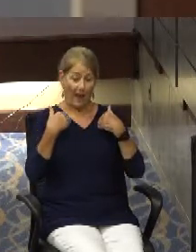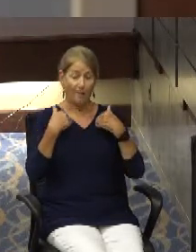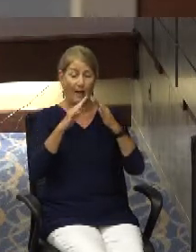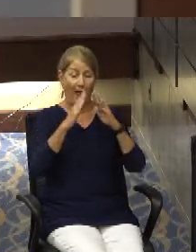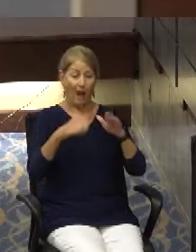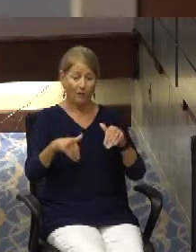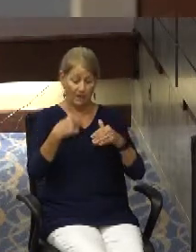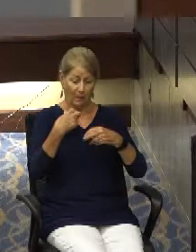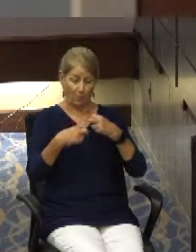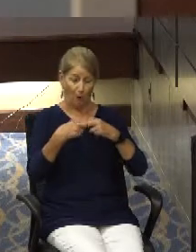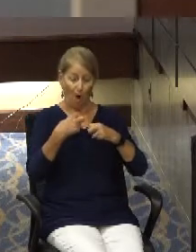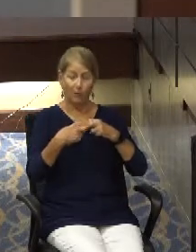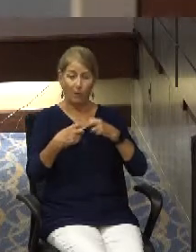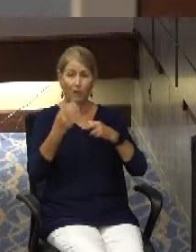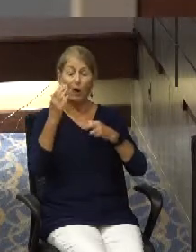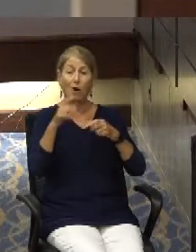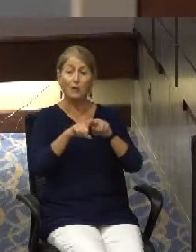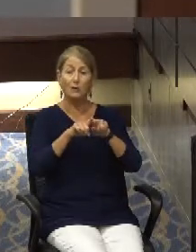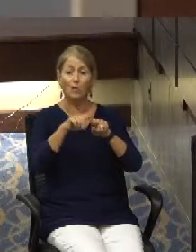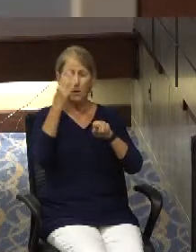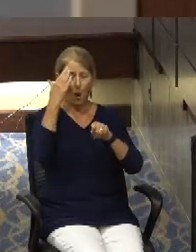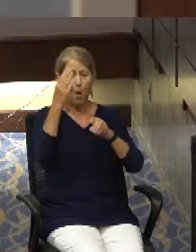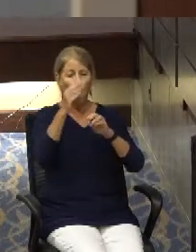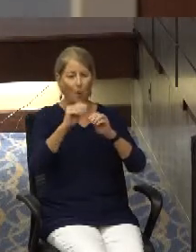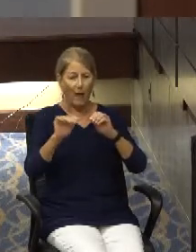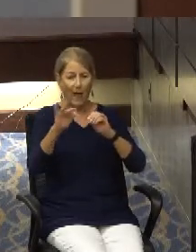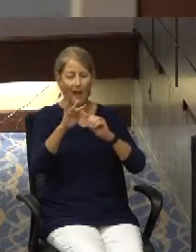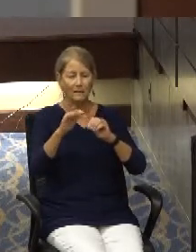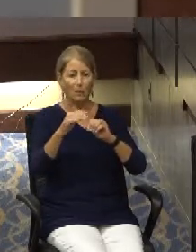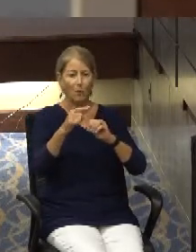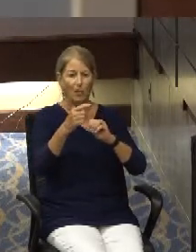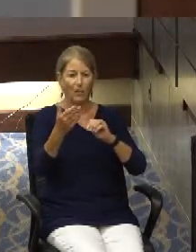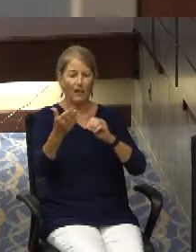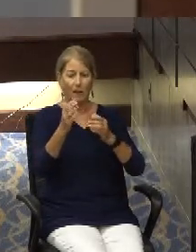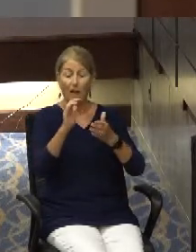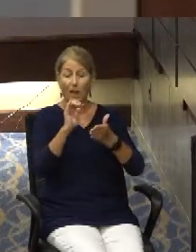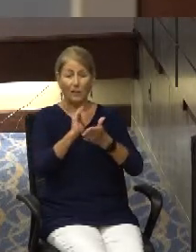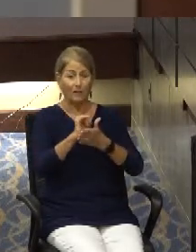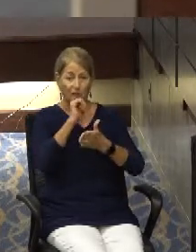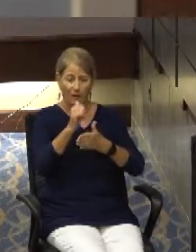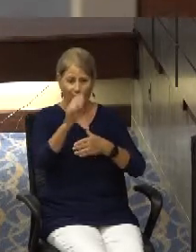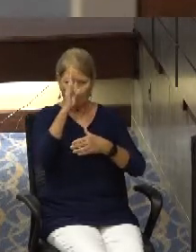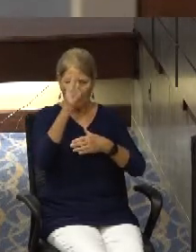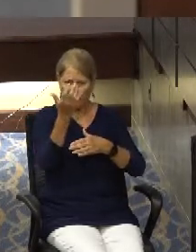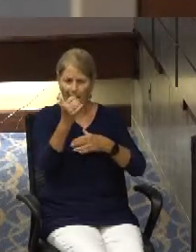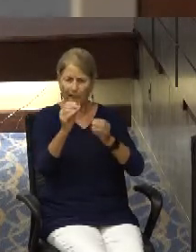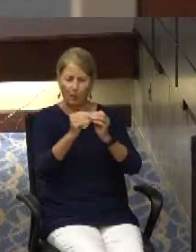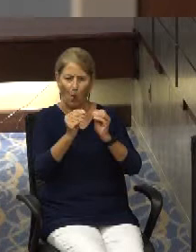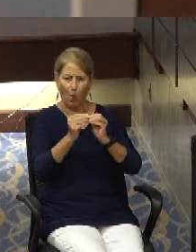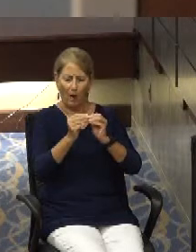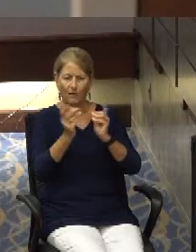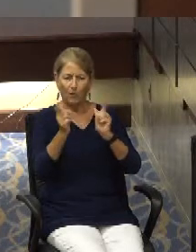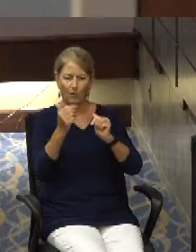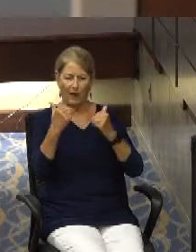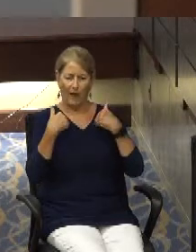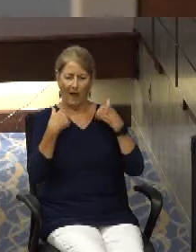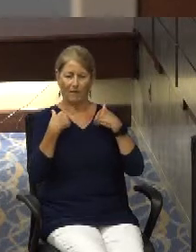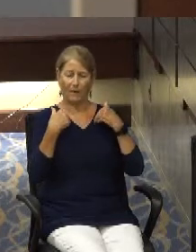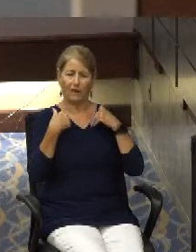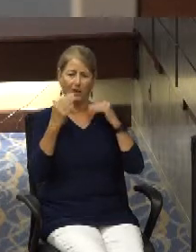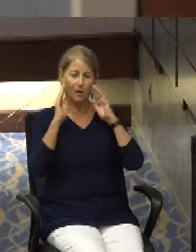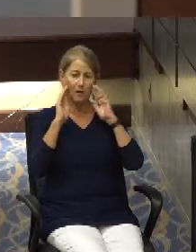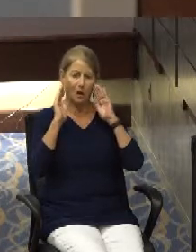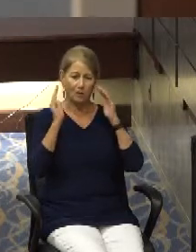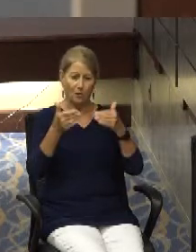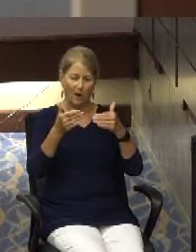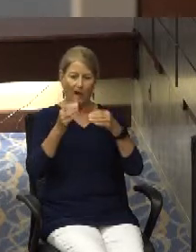problem. We also know land is one of those things they're not creating any more of. So when we have an opportunity with a concentrated effort to do many